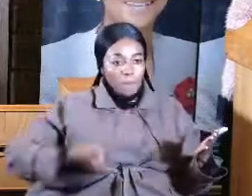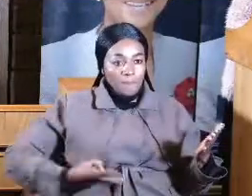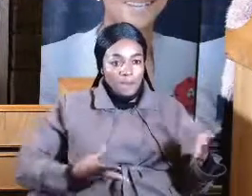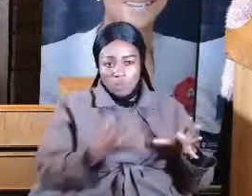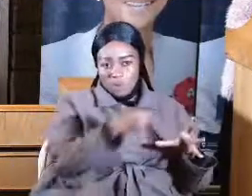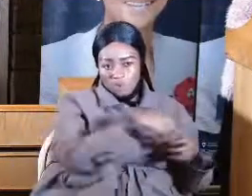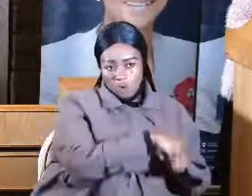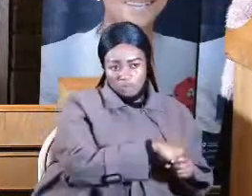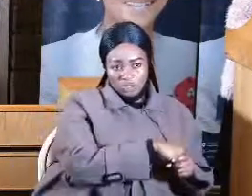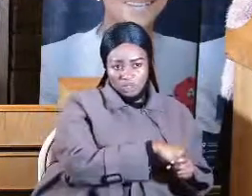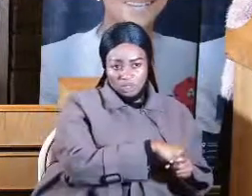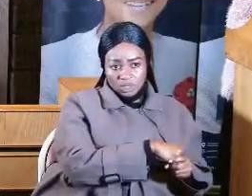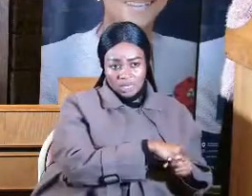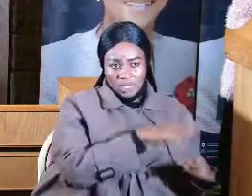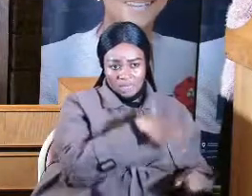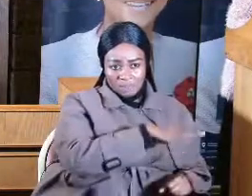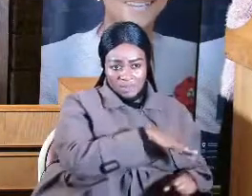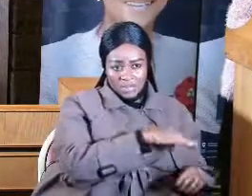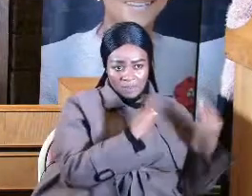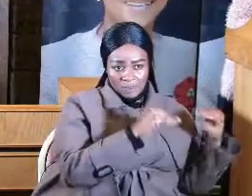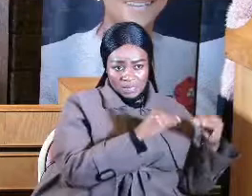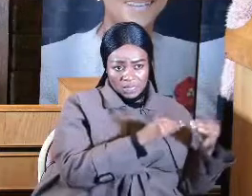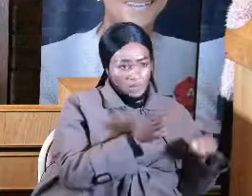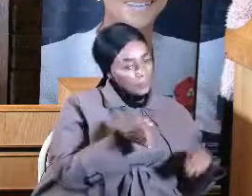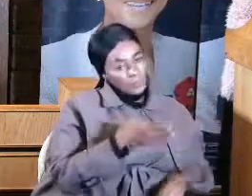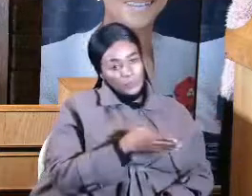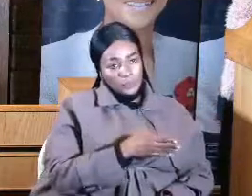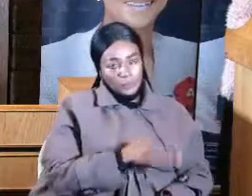who are involved in that space.